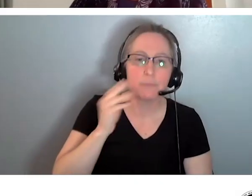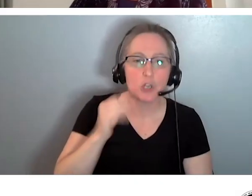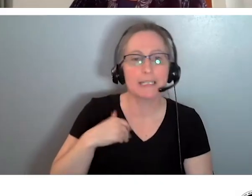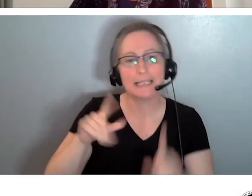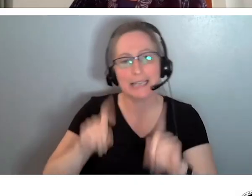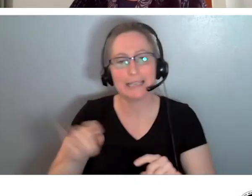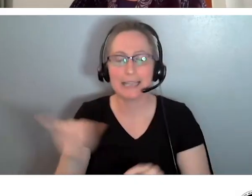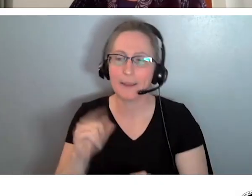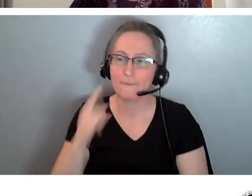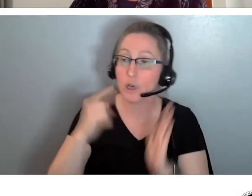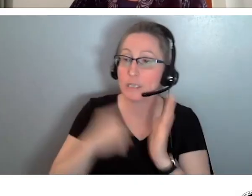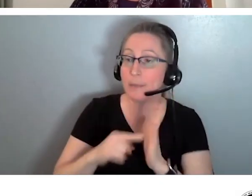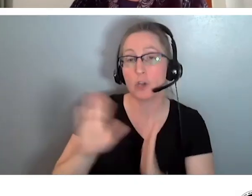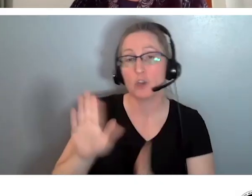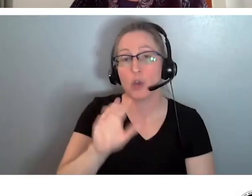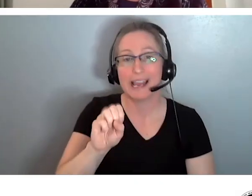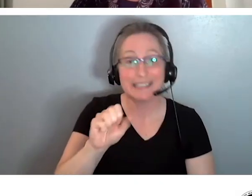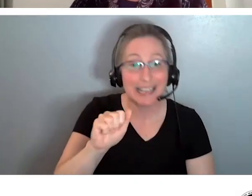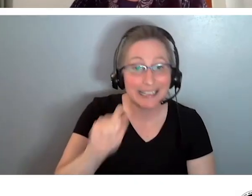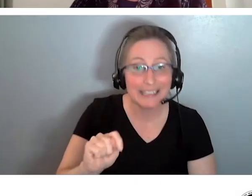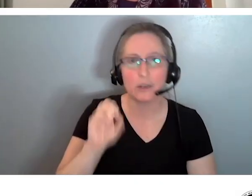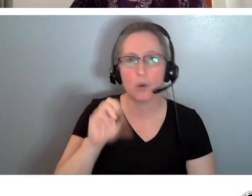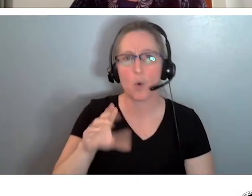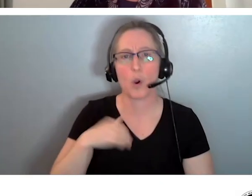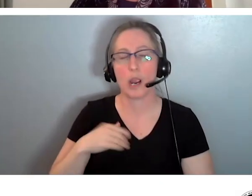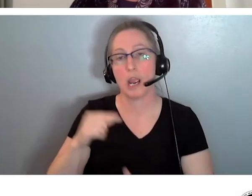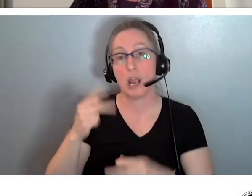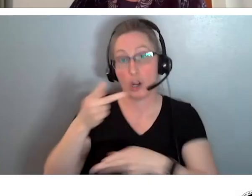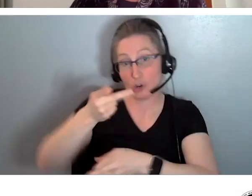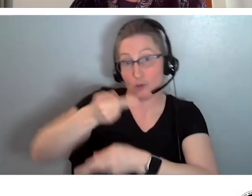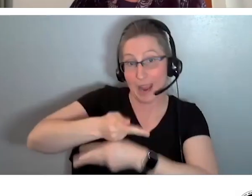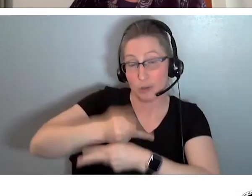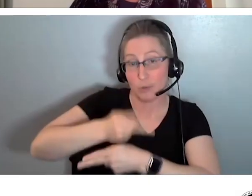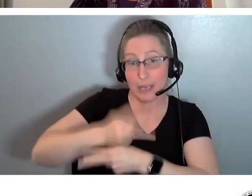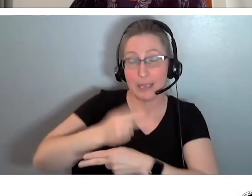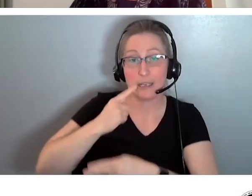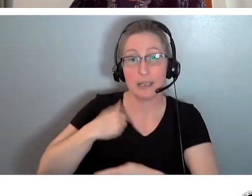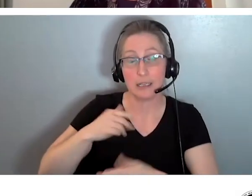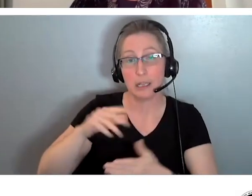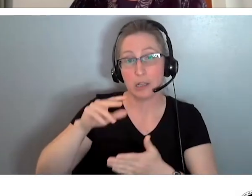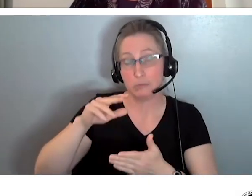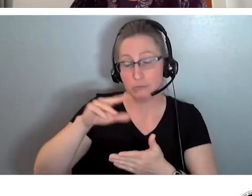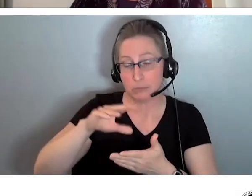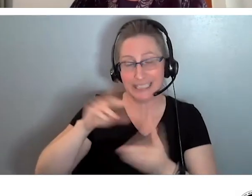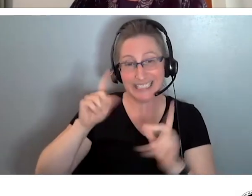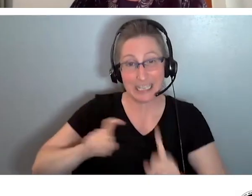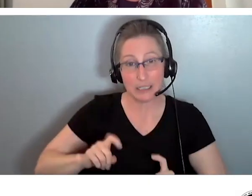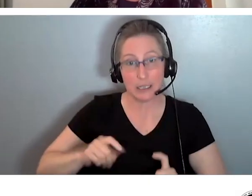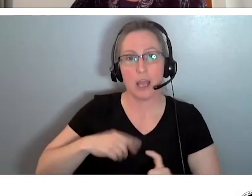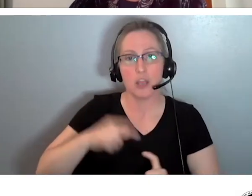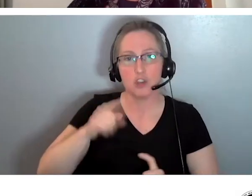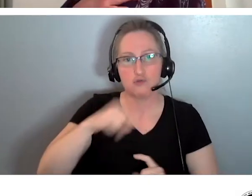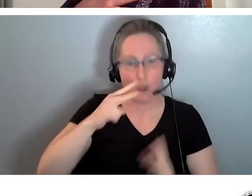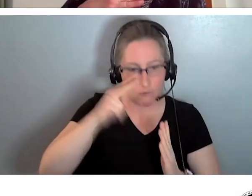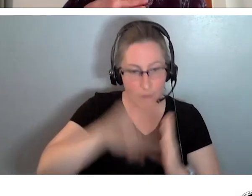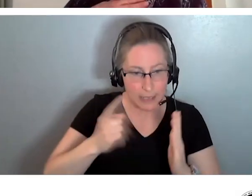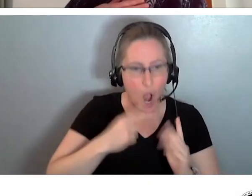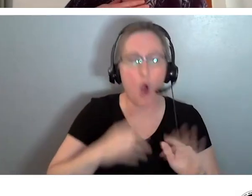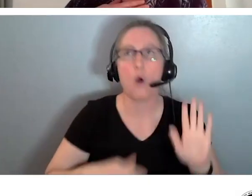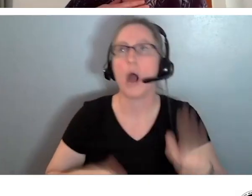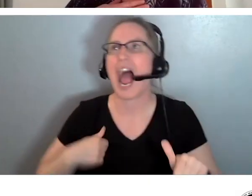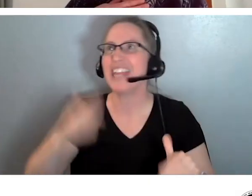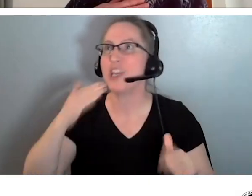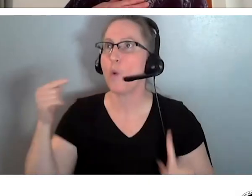took SATs or graduate record exam, if you got a reading passage about something you were familiar with, it was